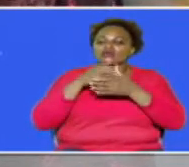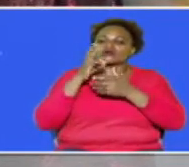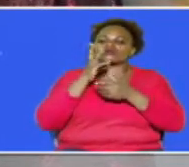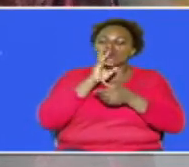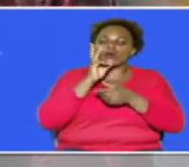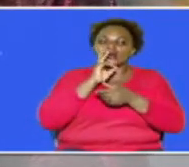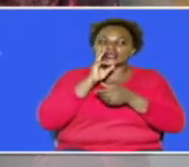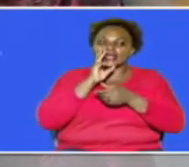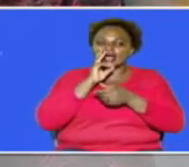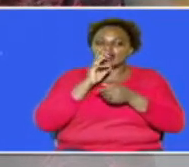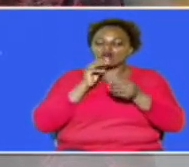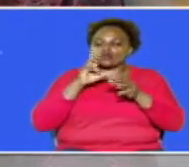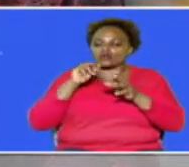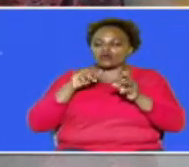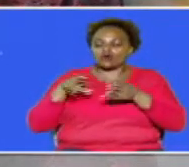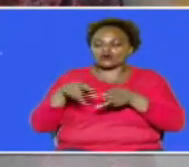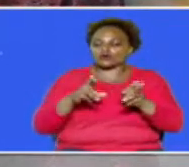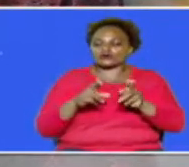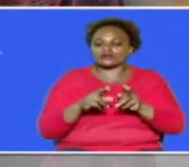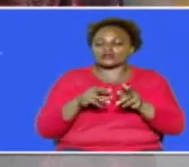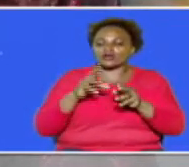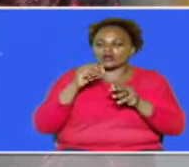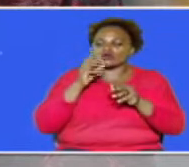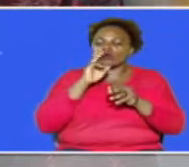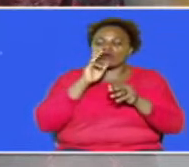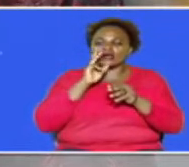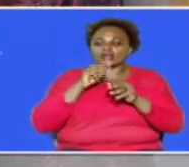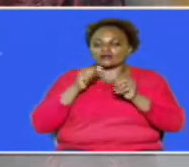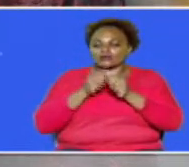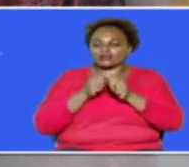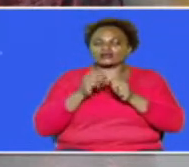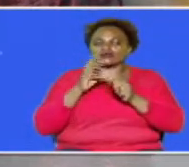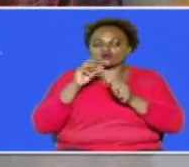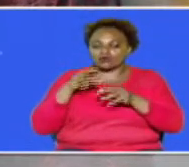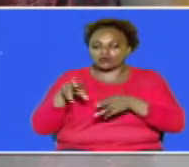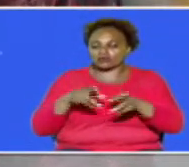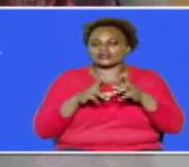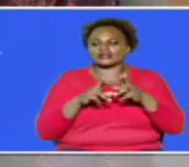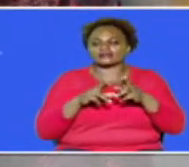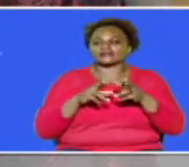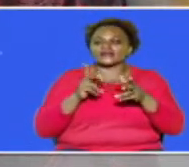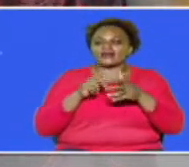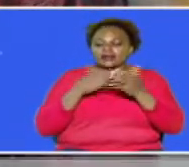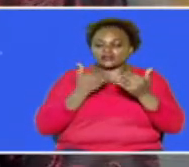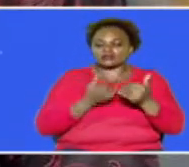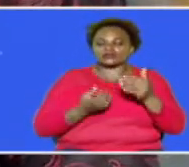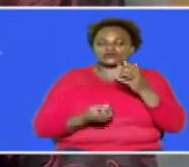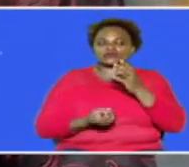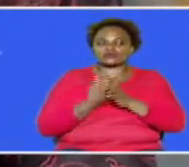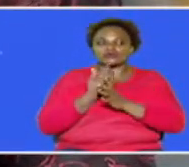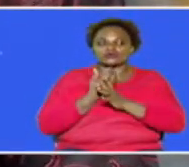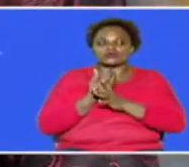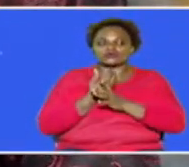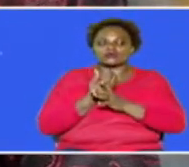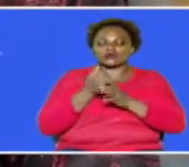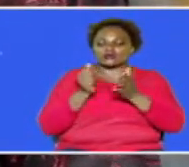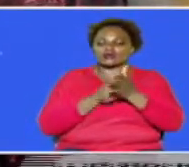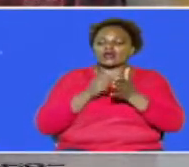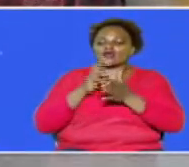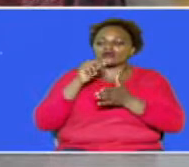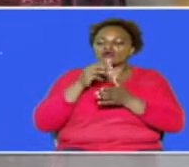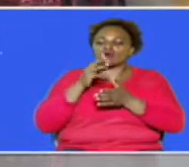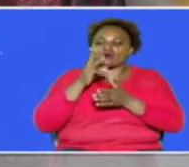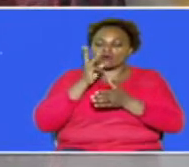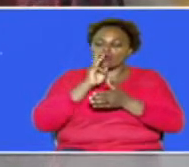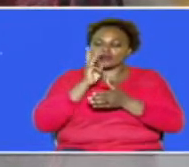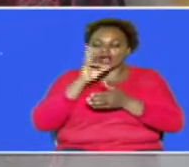roads. My father grew up with no water, no roads. I grew up with no water, no roads. My kids have grown in an environment where Ukambani there is no water